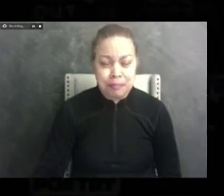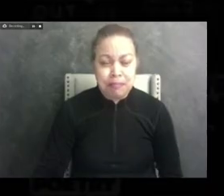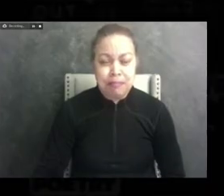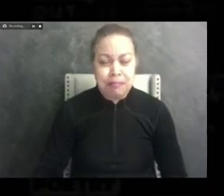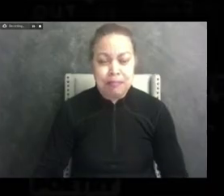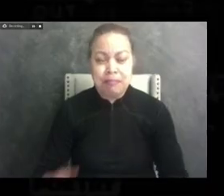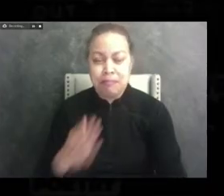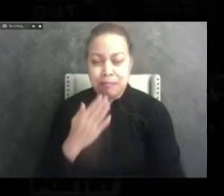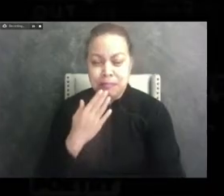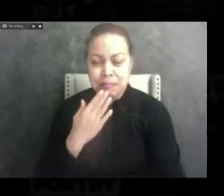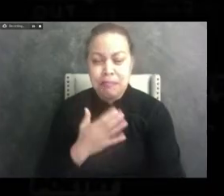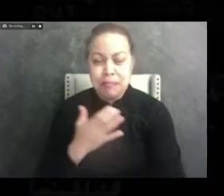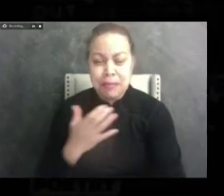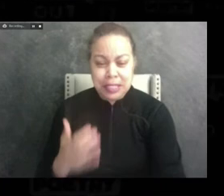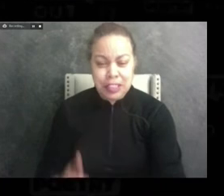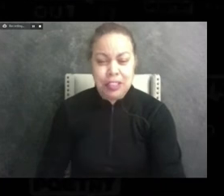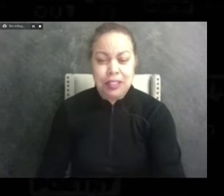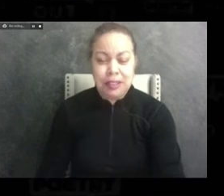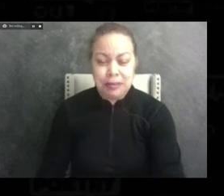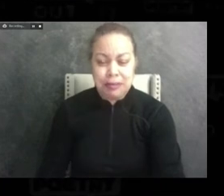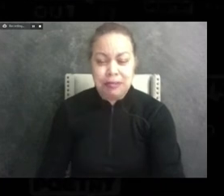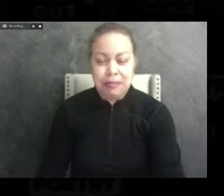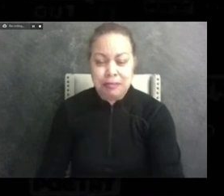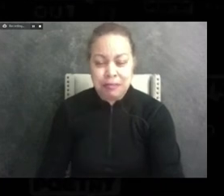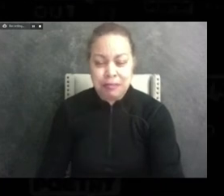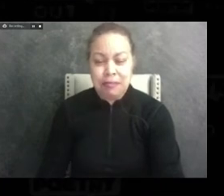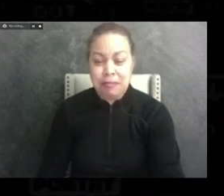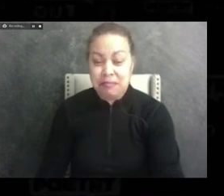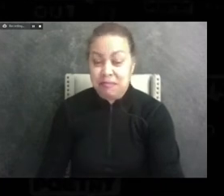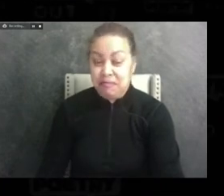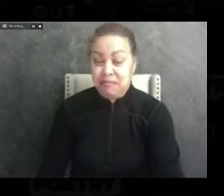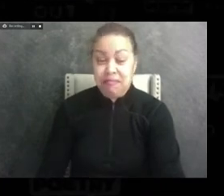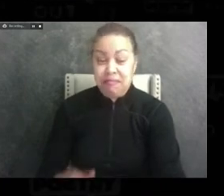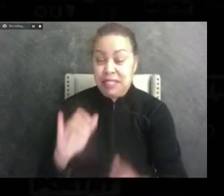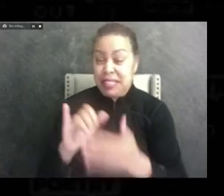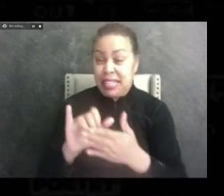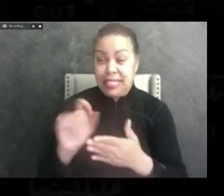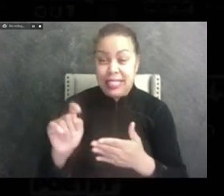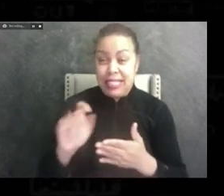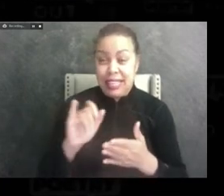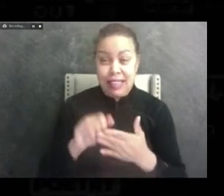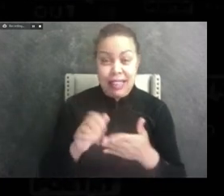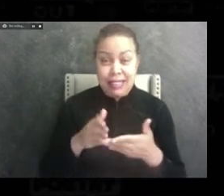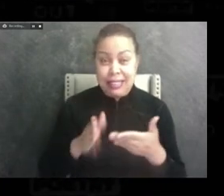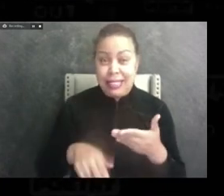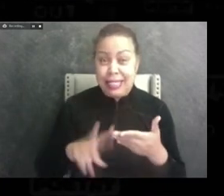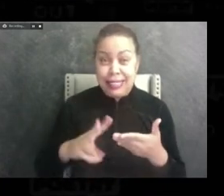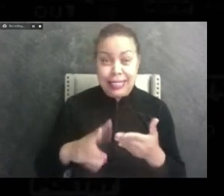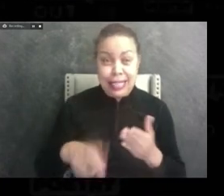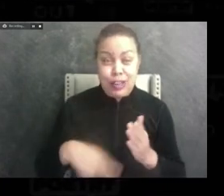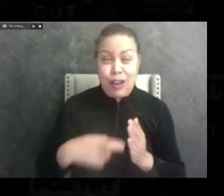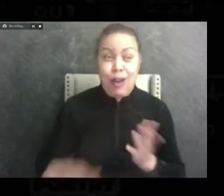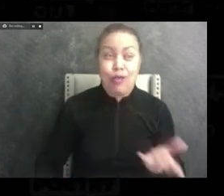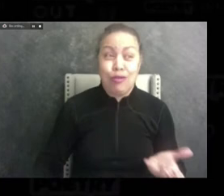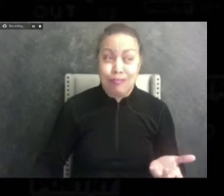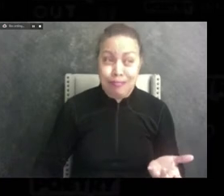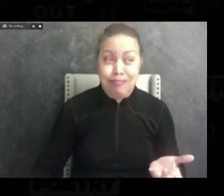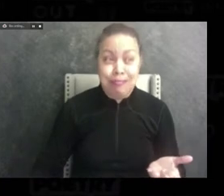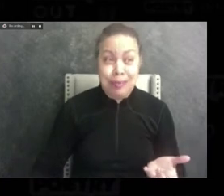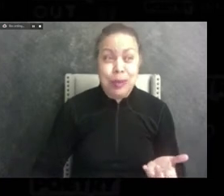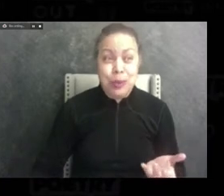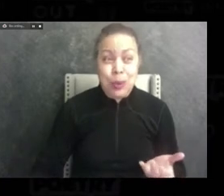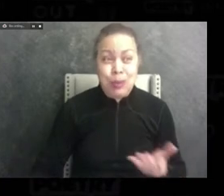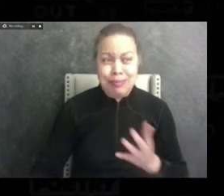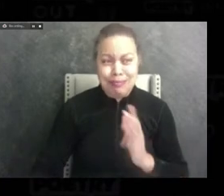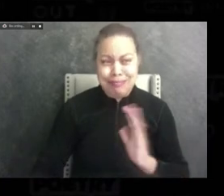Thank you very much, Kaylee. That is it. That is the end of the second round. Fiend. So, round